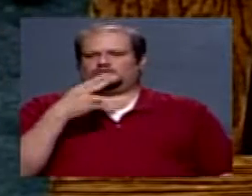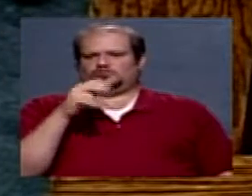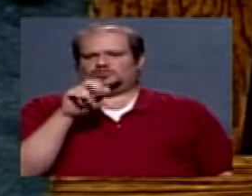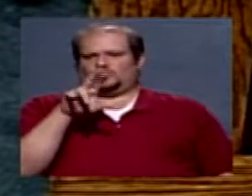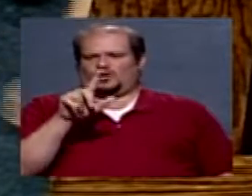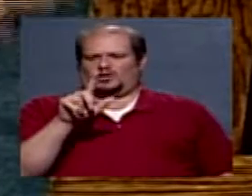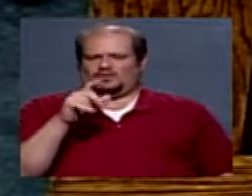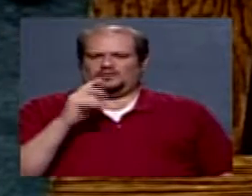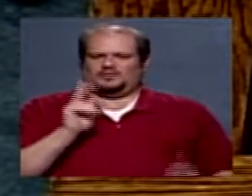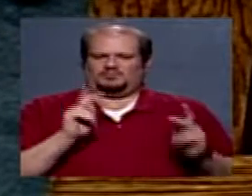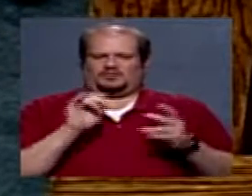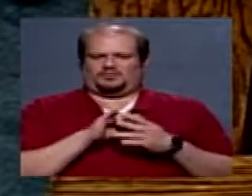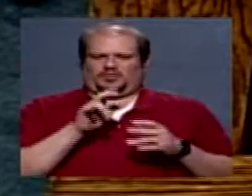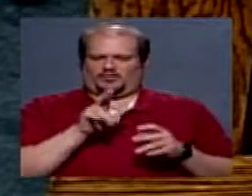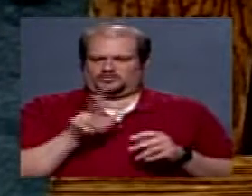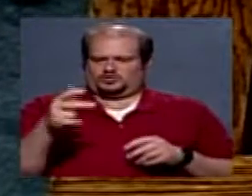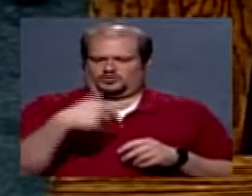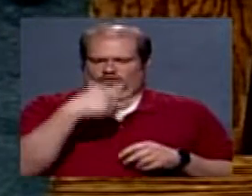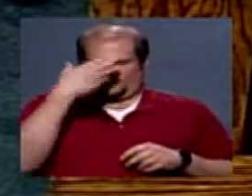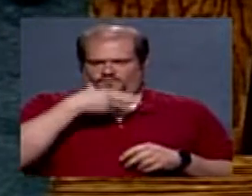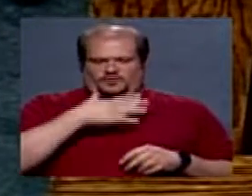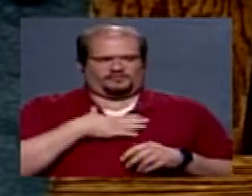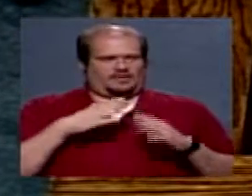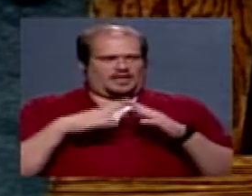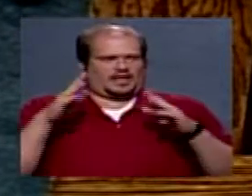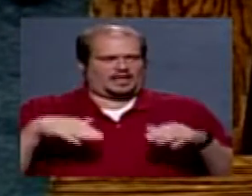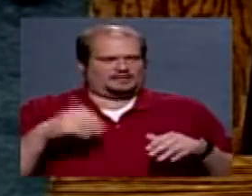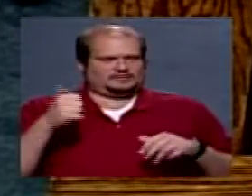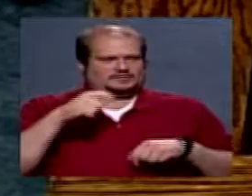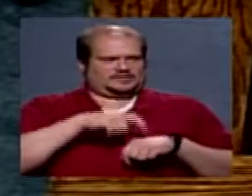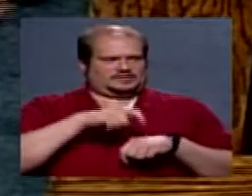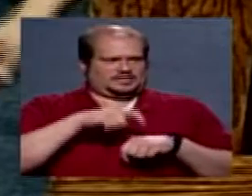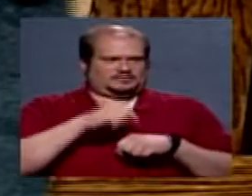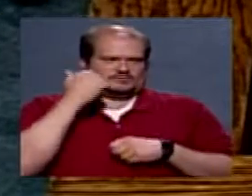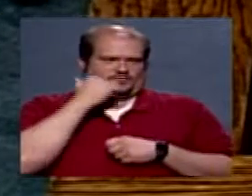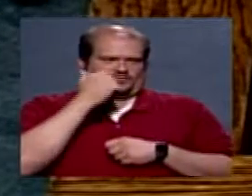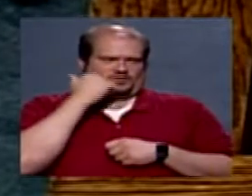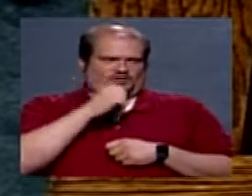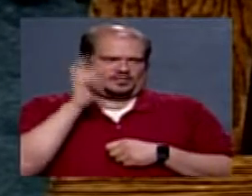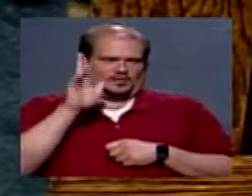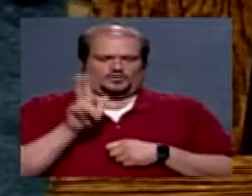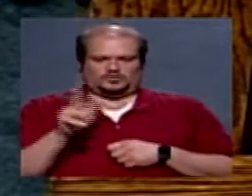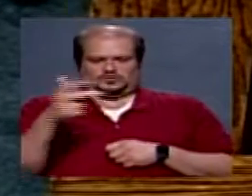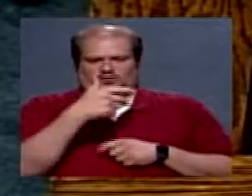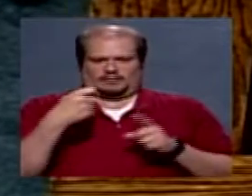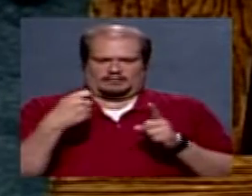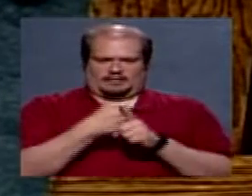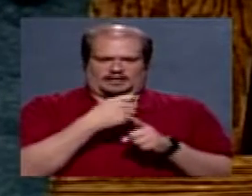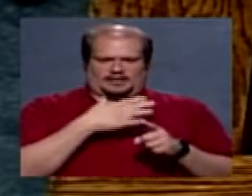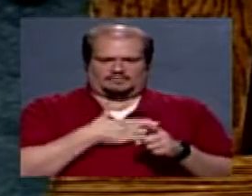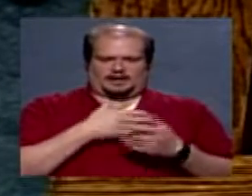trucks. We're talking about people who are going to turn around in front of my house 10 times a day, who are going to turn around and hit